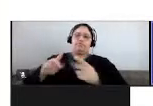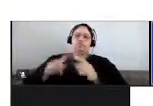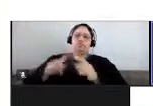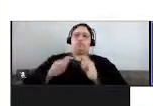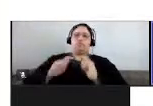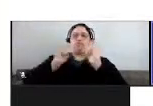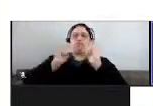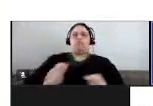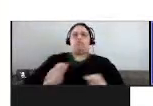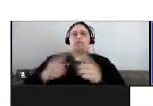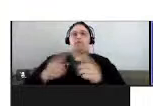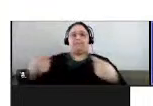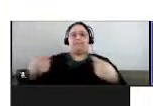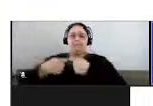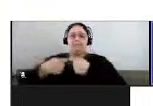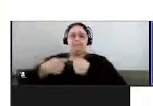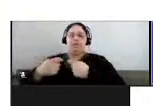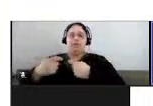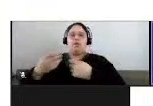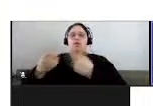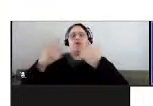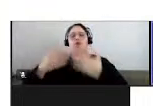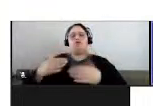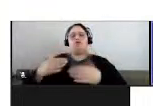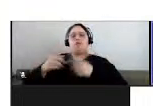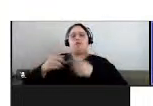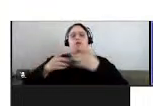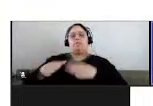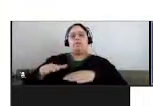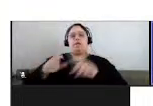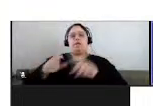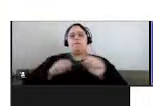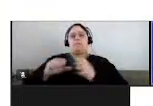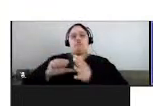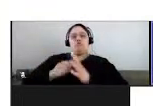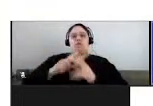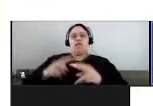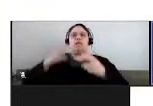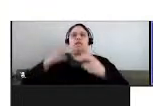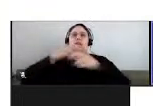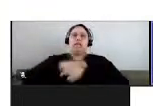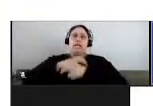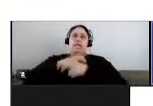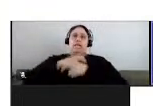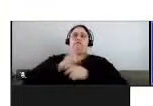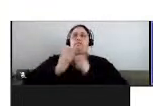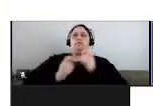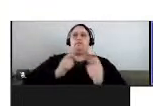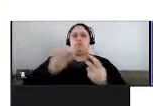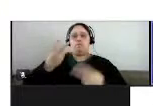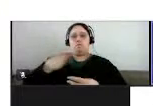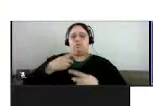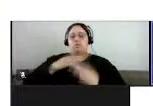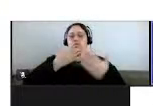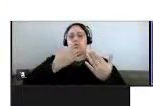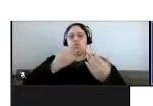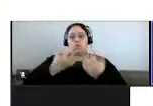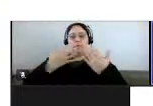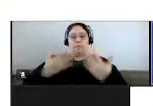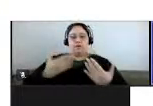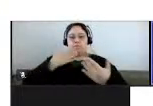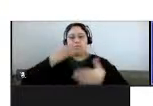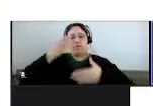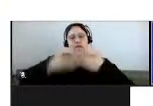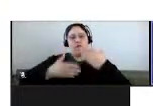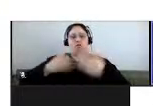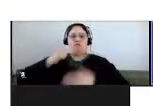financial management capability grant and the leave gratuities that were paid. So thank you very much. That brings me to